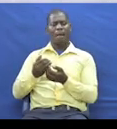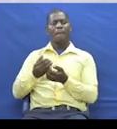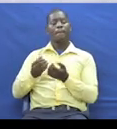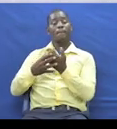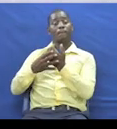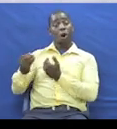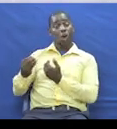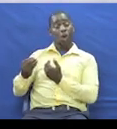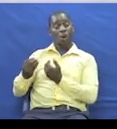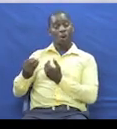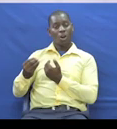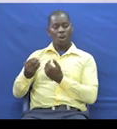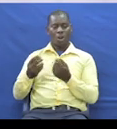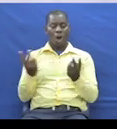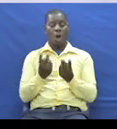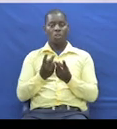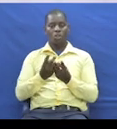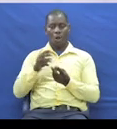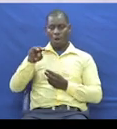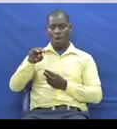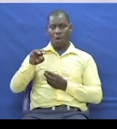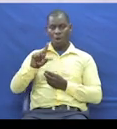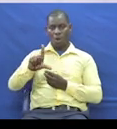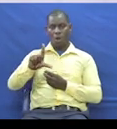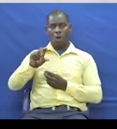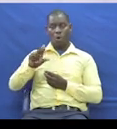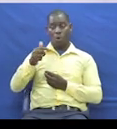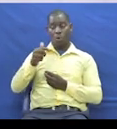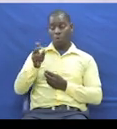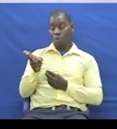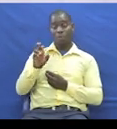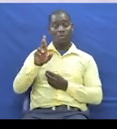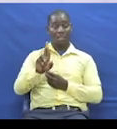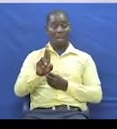which we are using it. So the Rutherford model